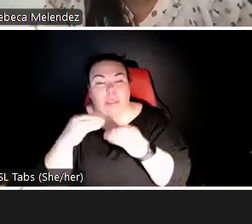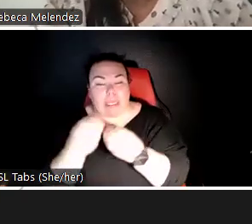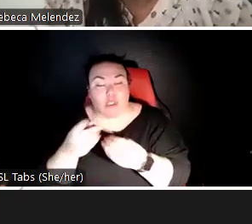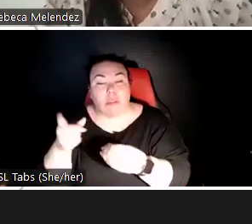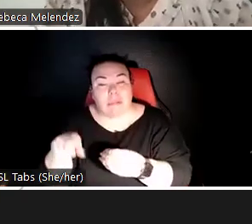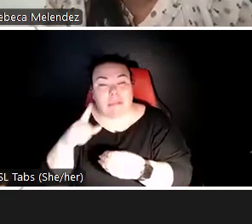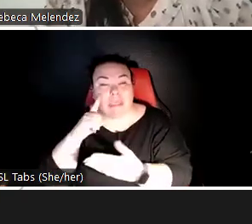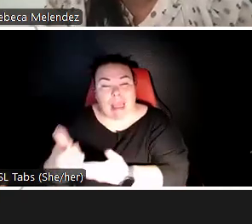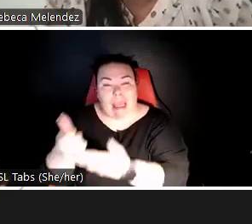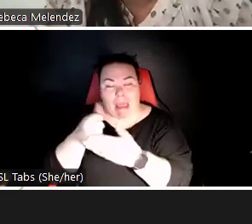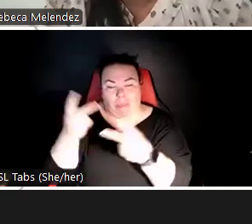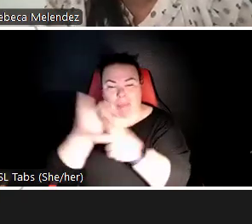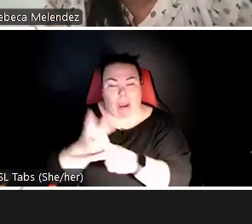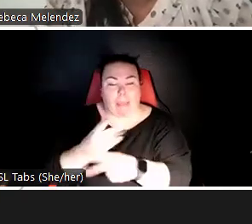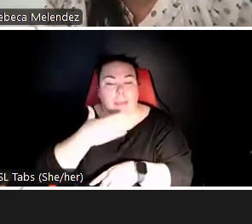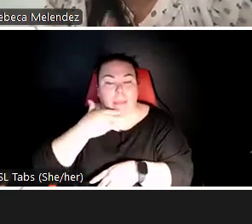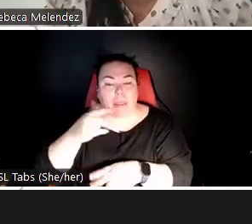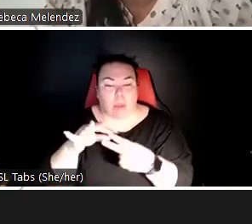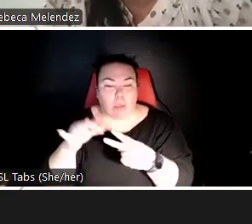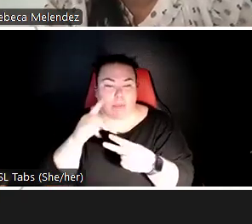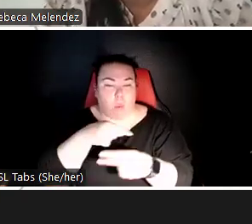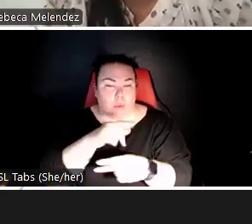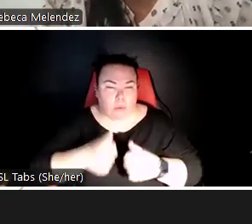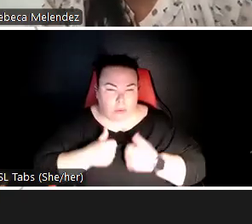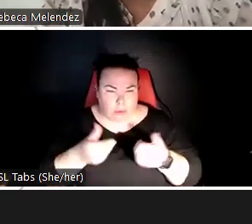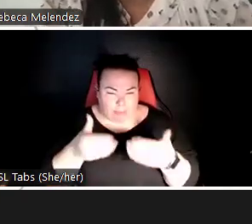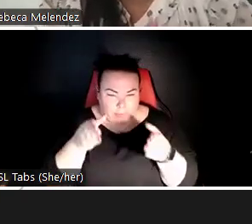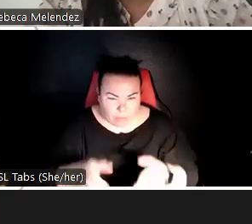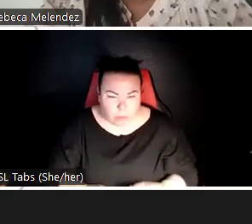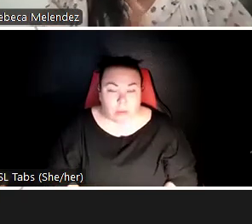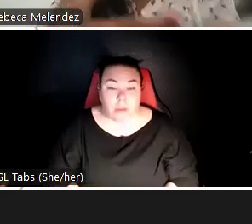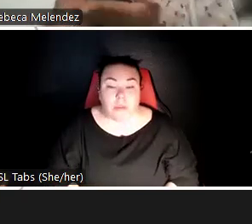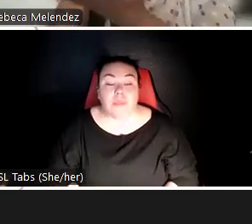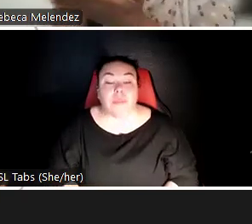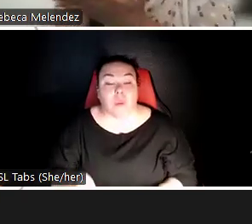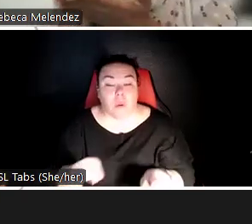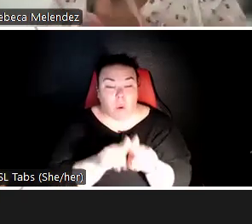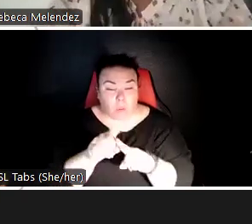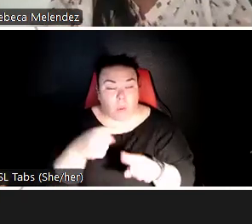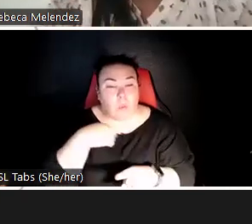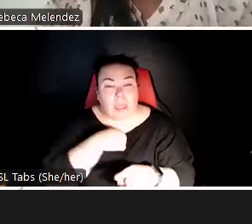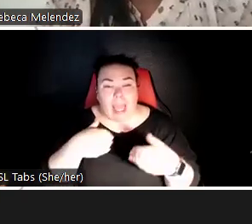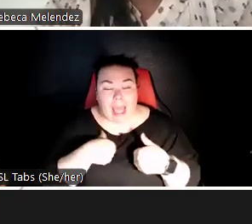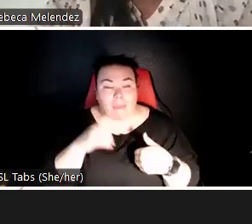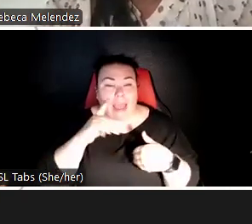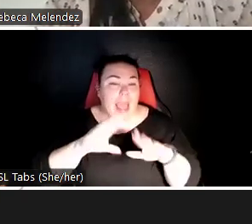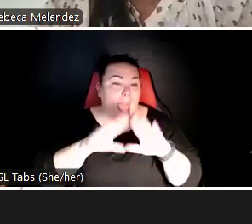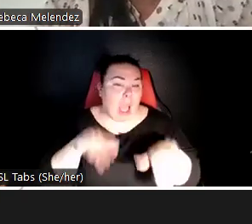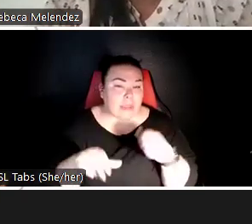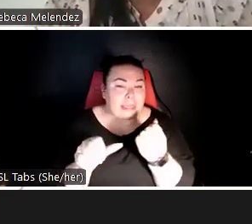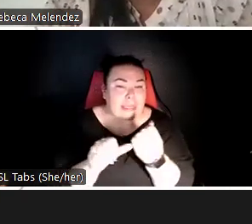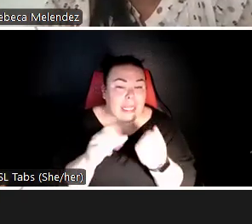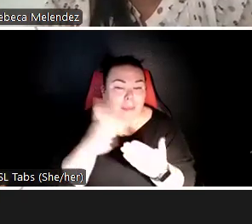then we also have a housing assistance program. Some people are on the verge of losing their